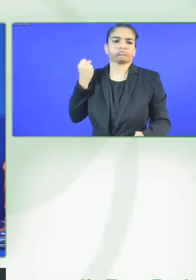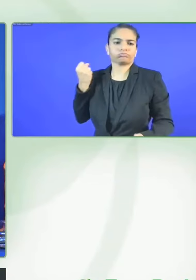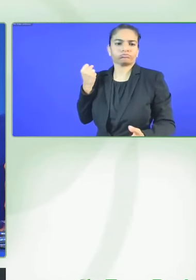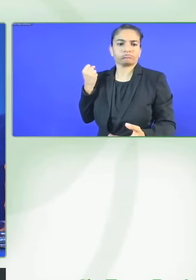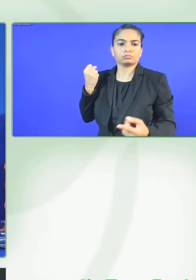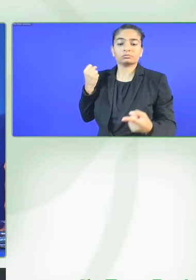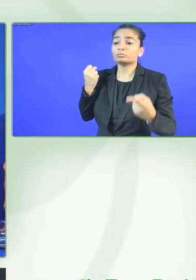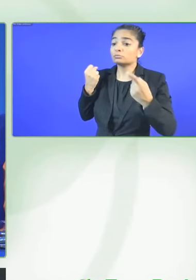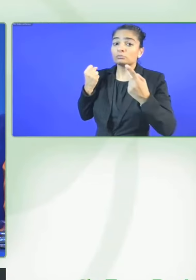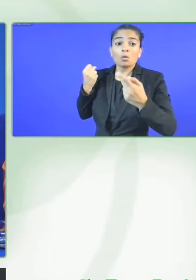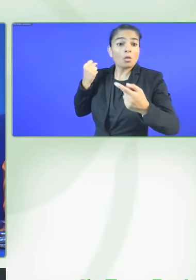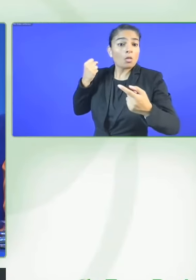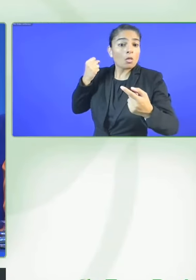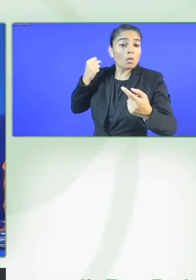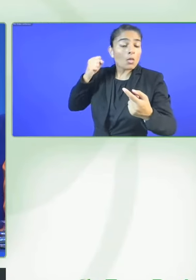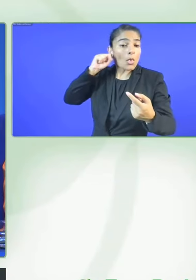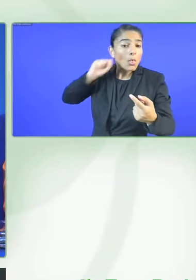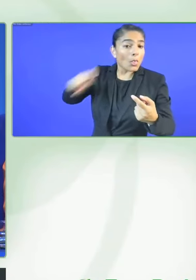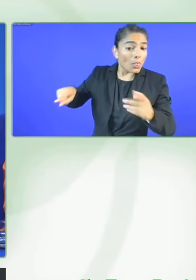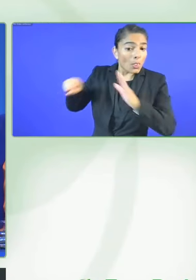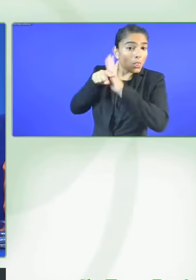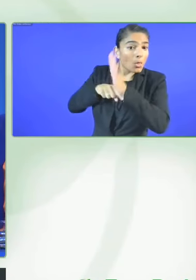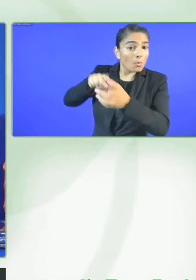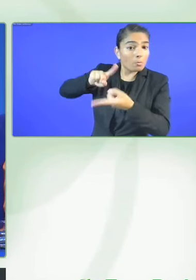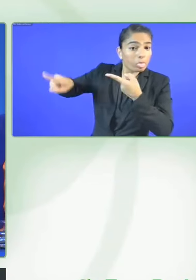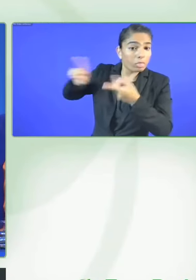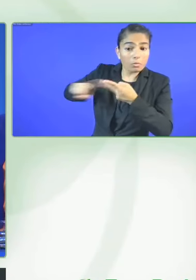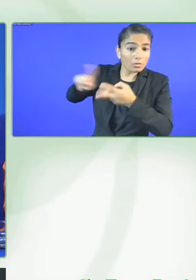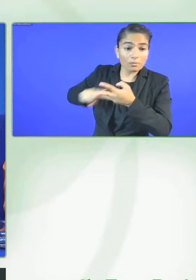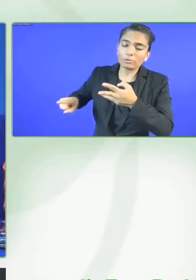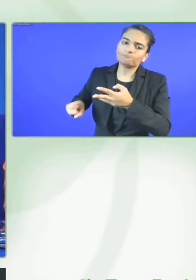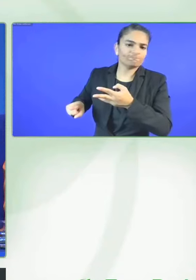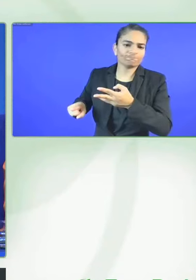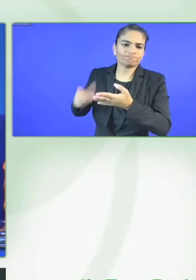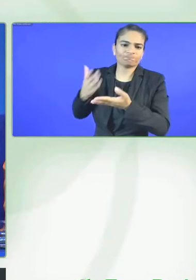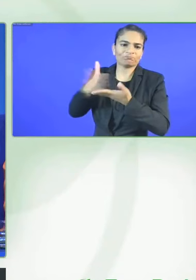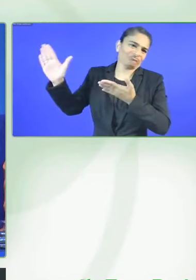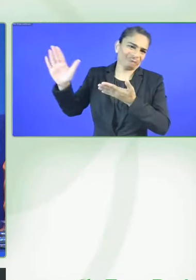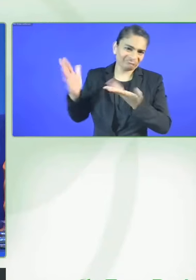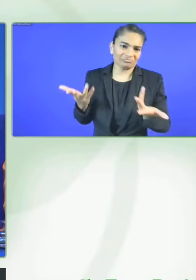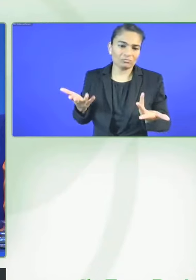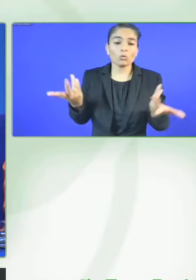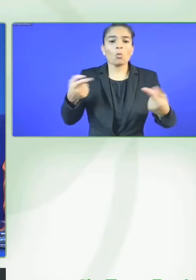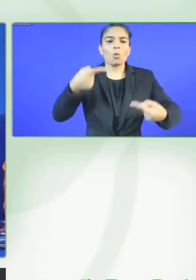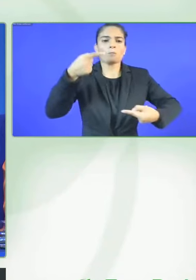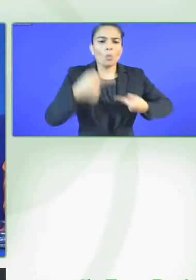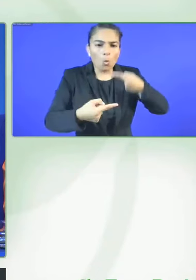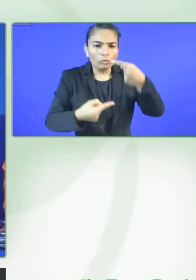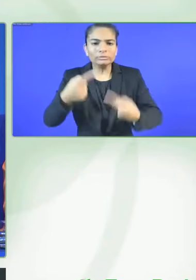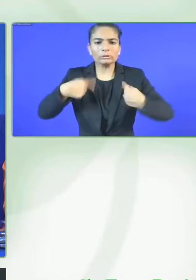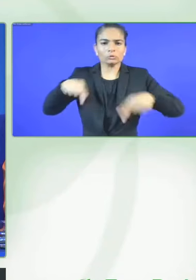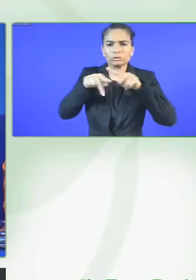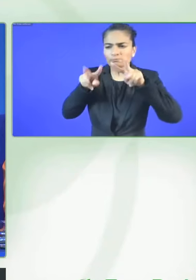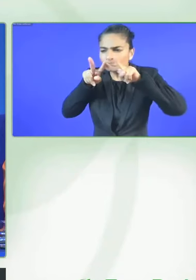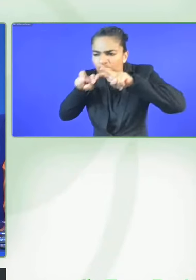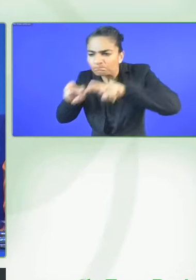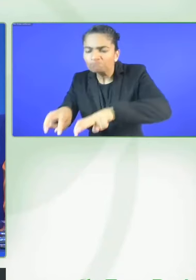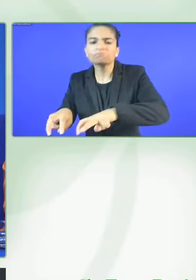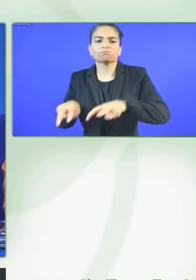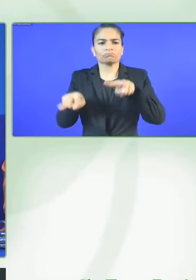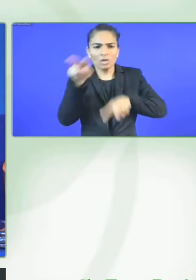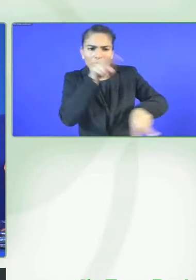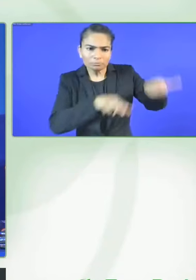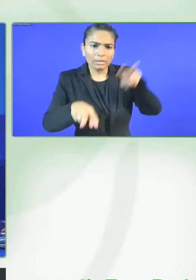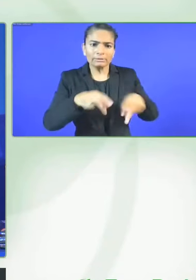the inspections are to gather various information, such as the economic capacity of the obligated